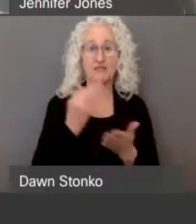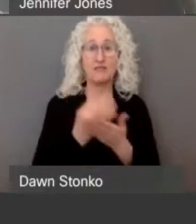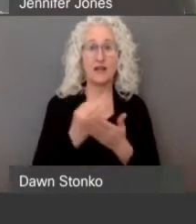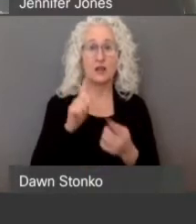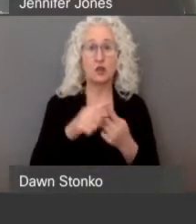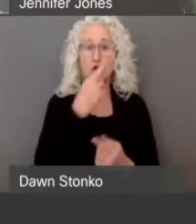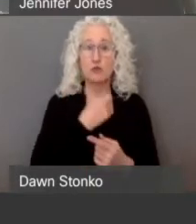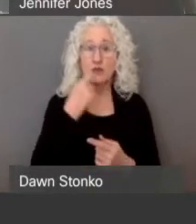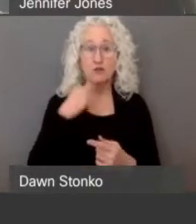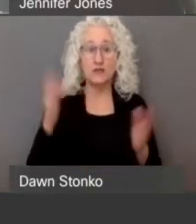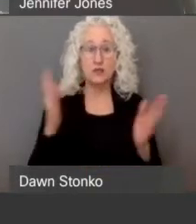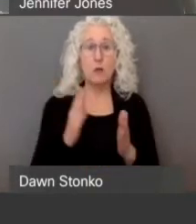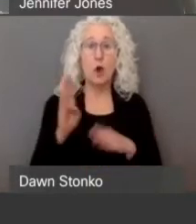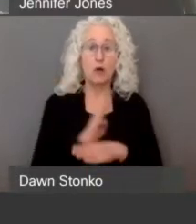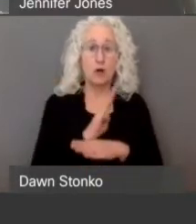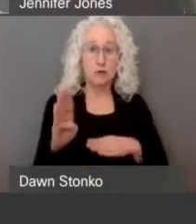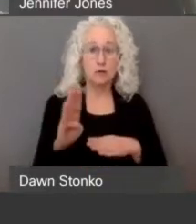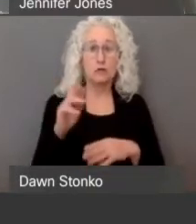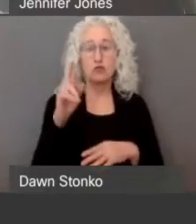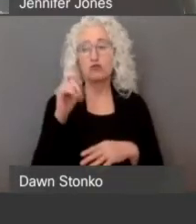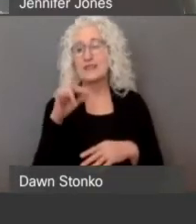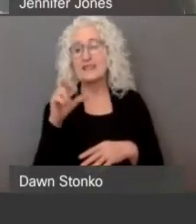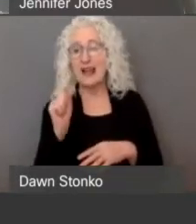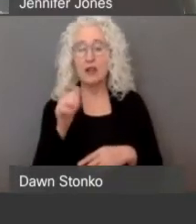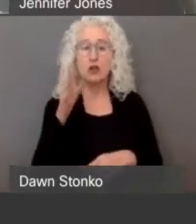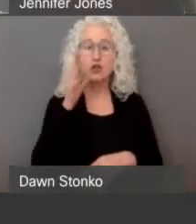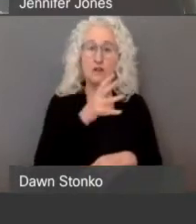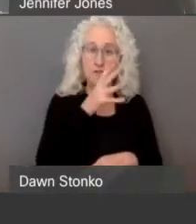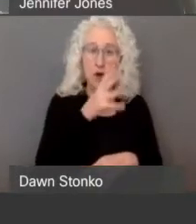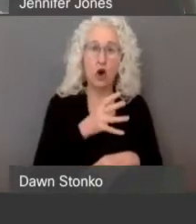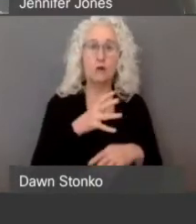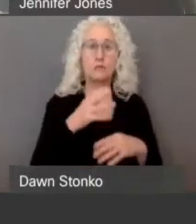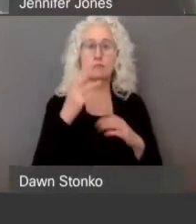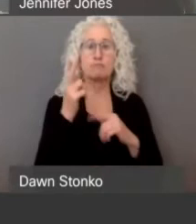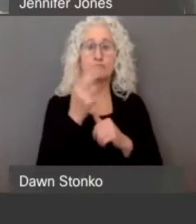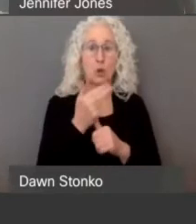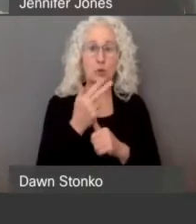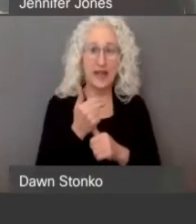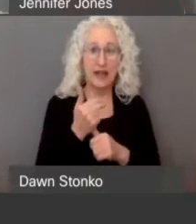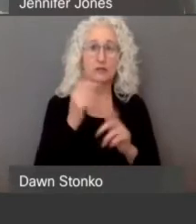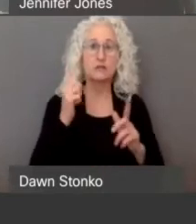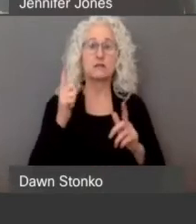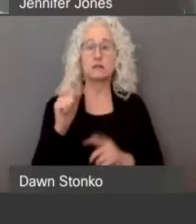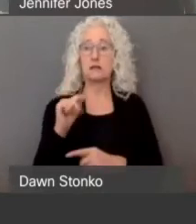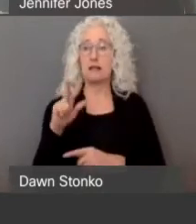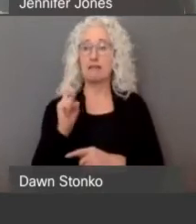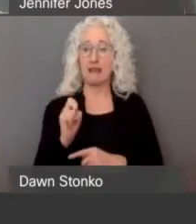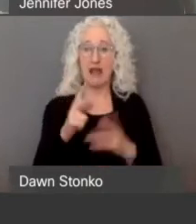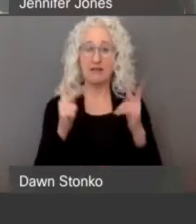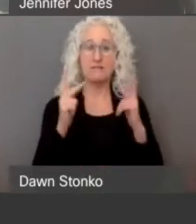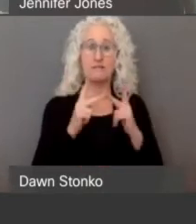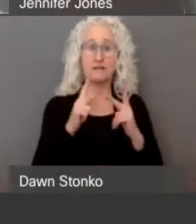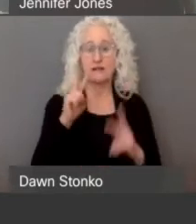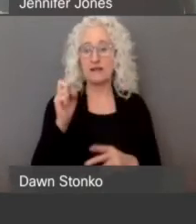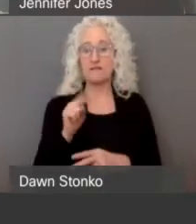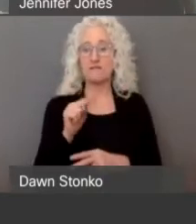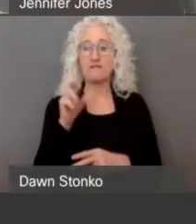small retailers, farms, hotels, live venues, and child care